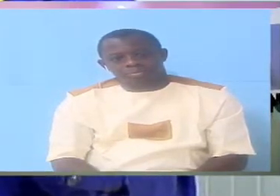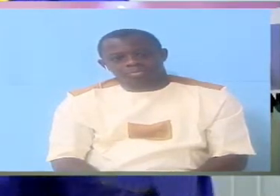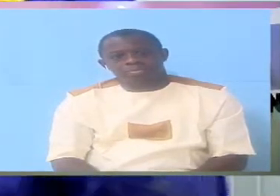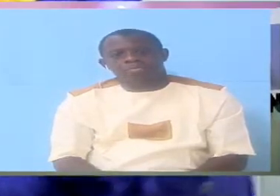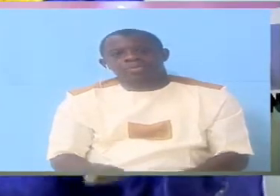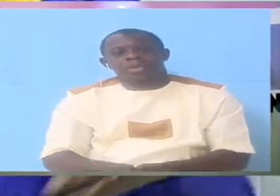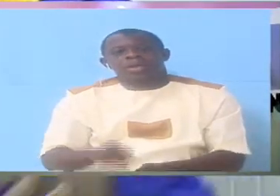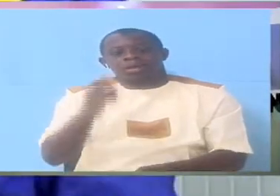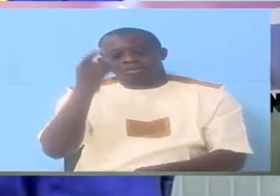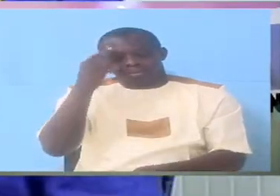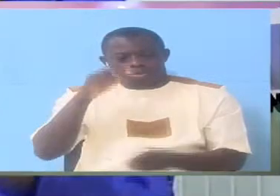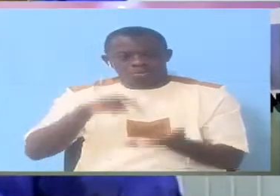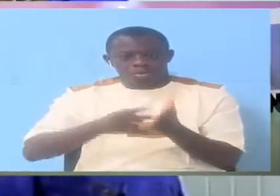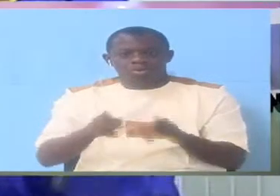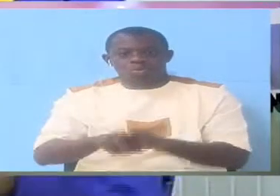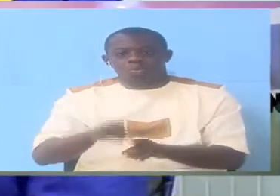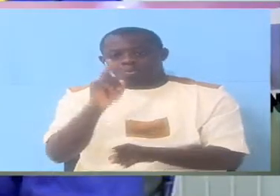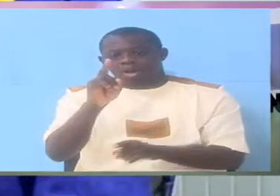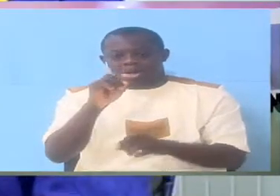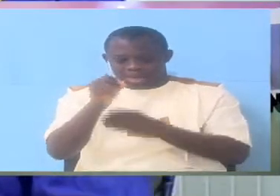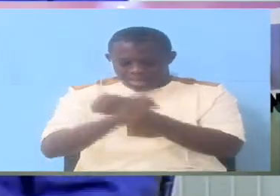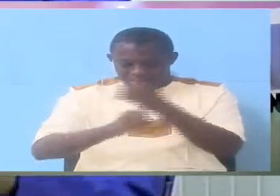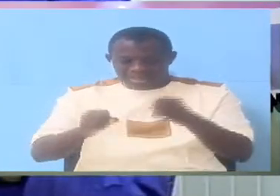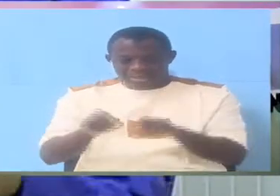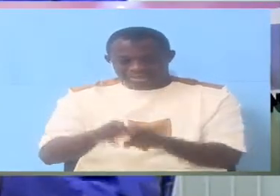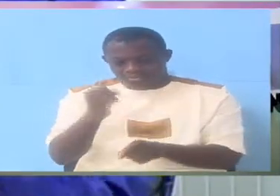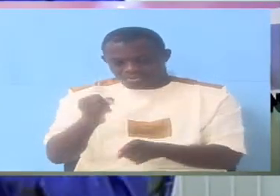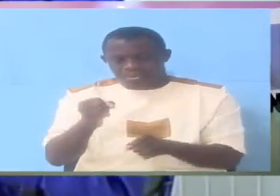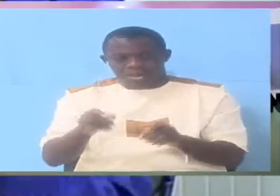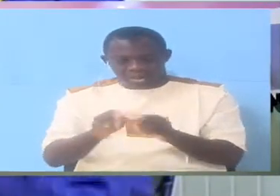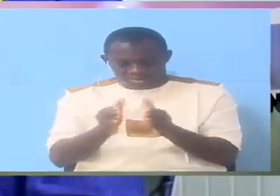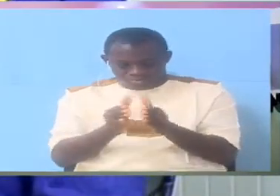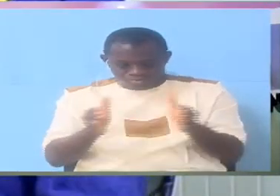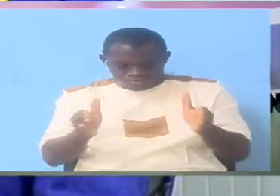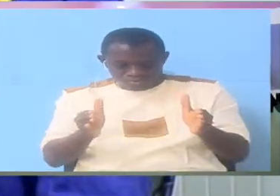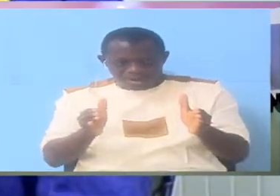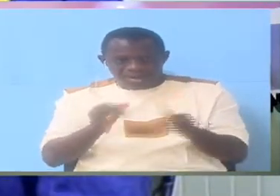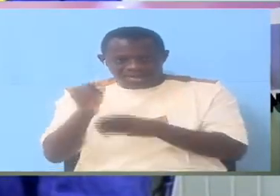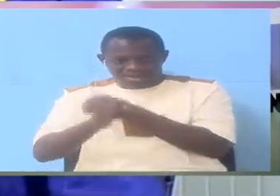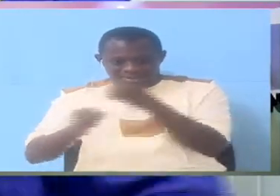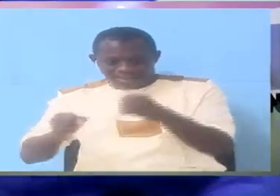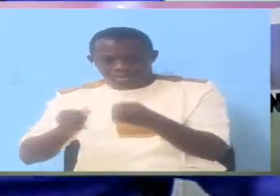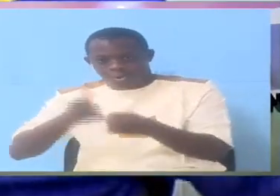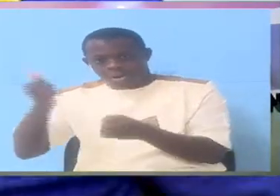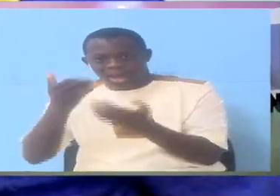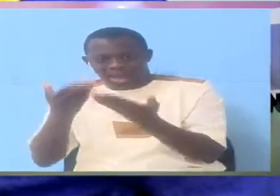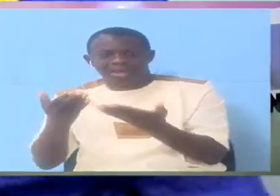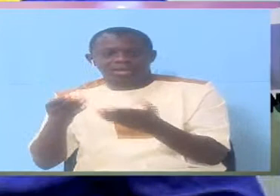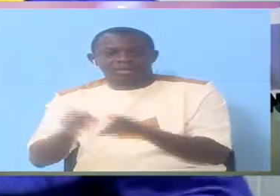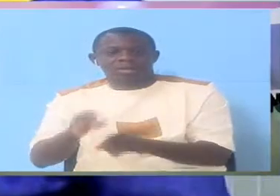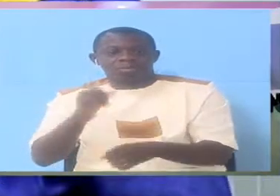will tie one hand, extend the rope, and then tie the other hand also.